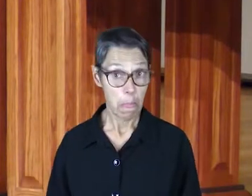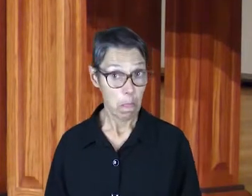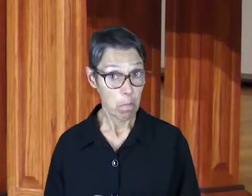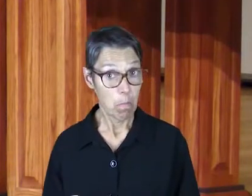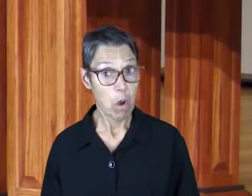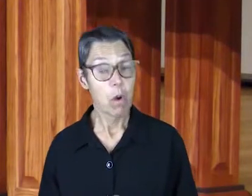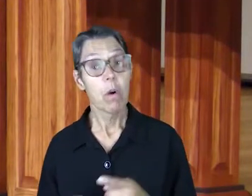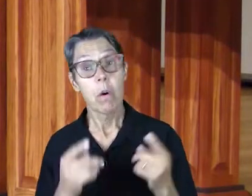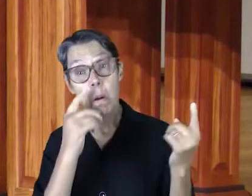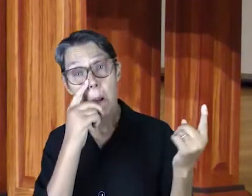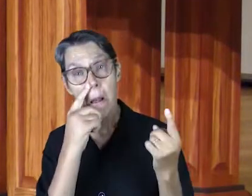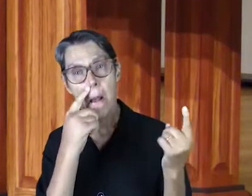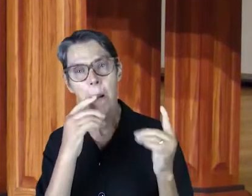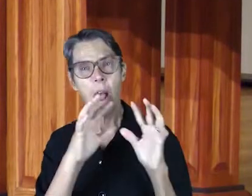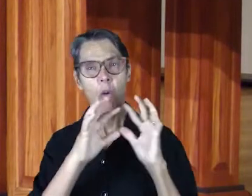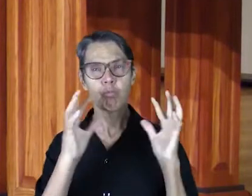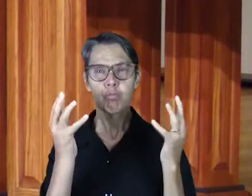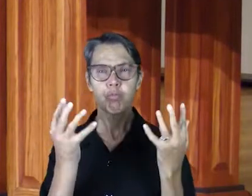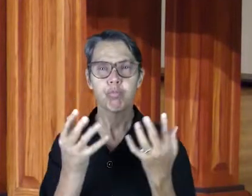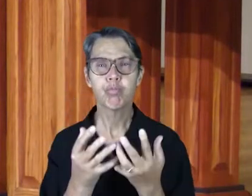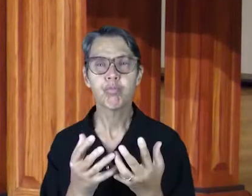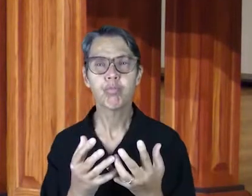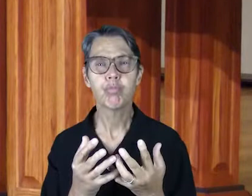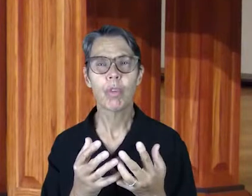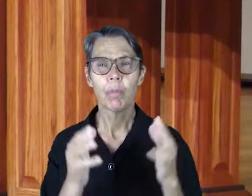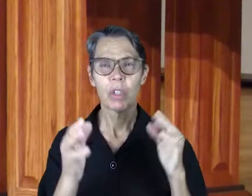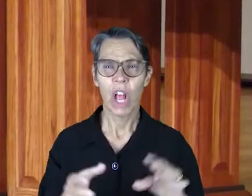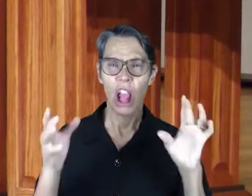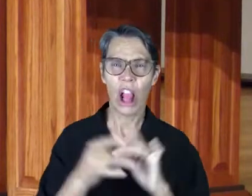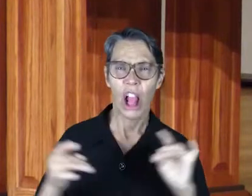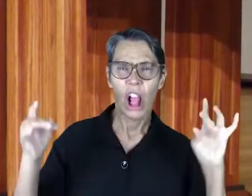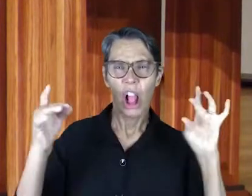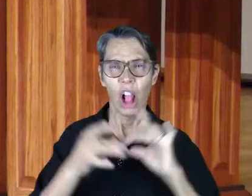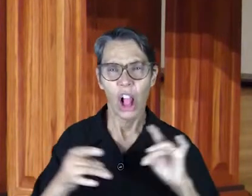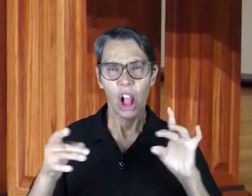or people of a certain ethnicity? Is that courage?